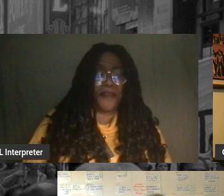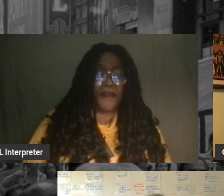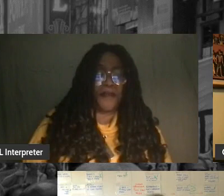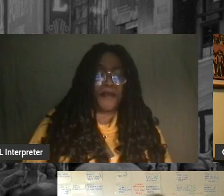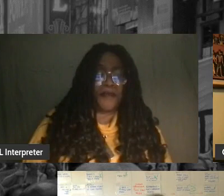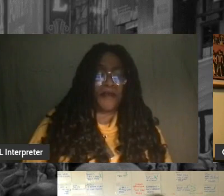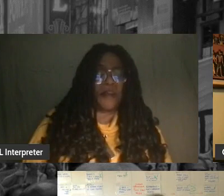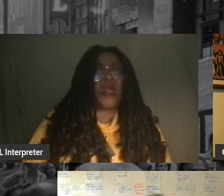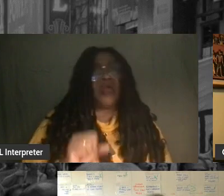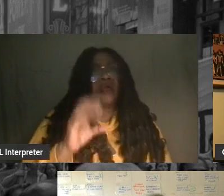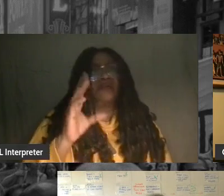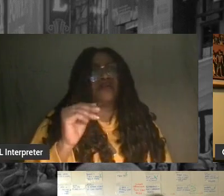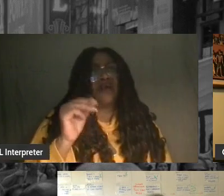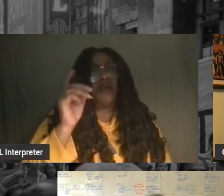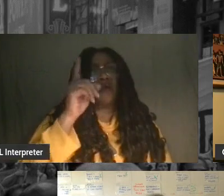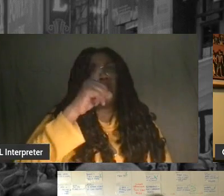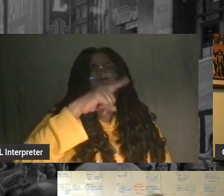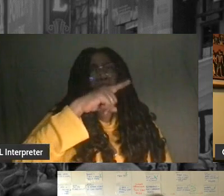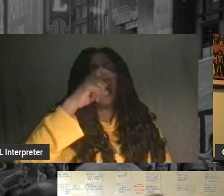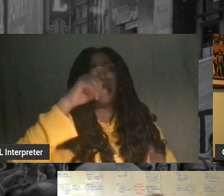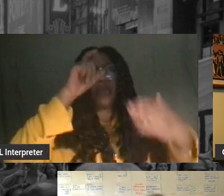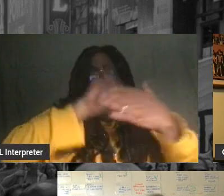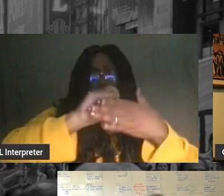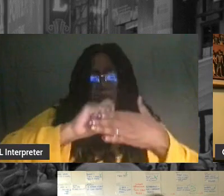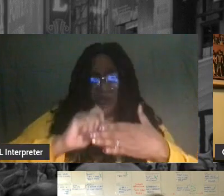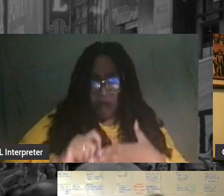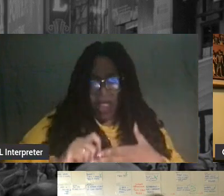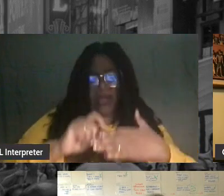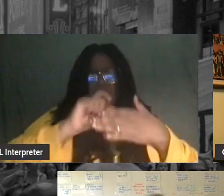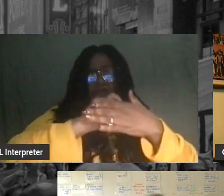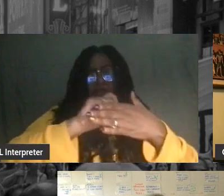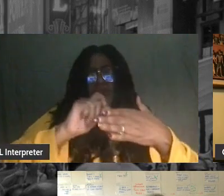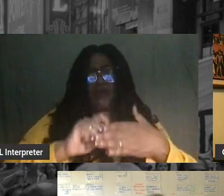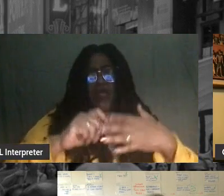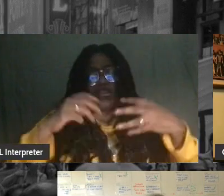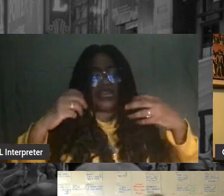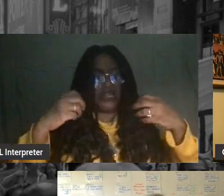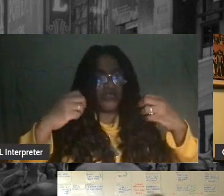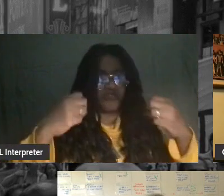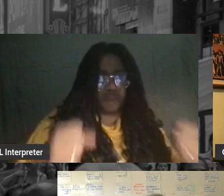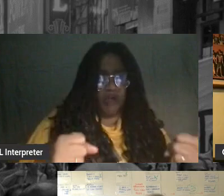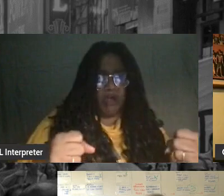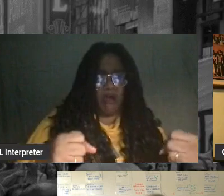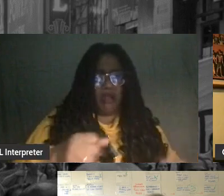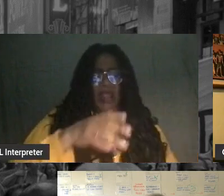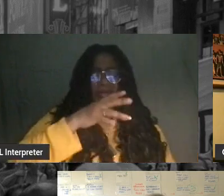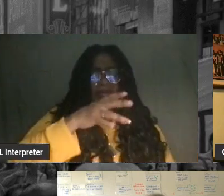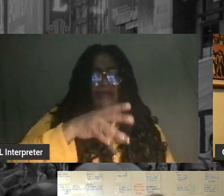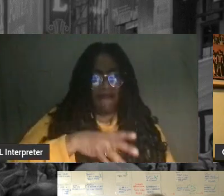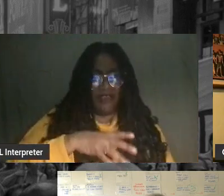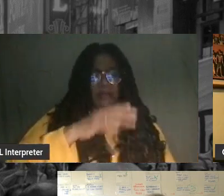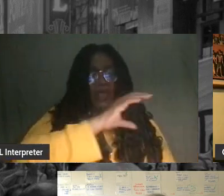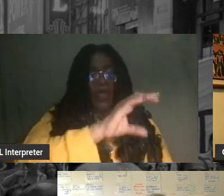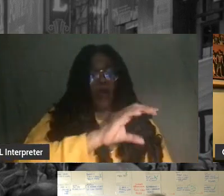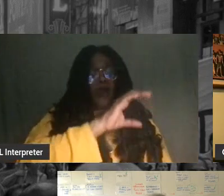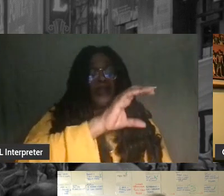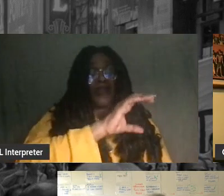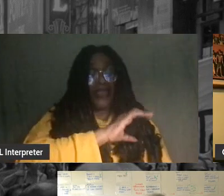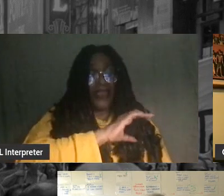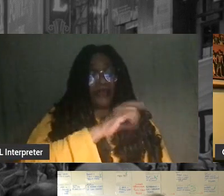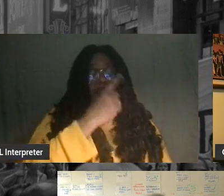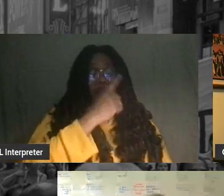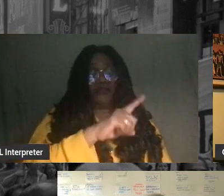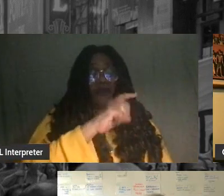And because, you know, I've been writing strong female characters for